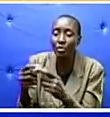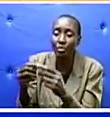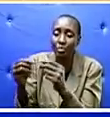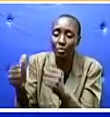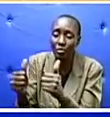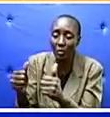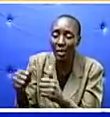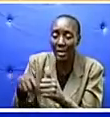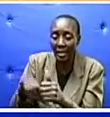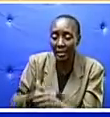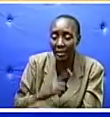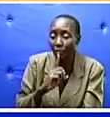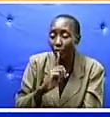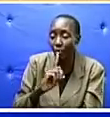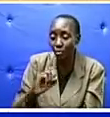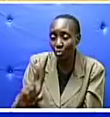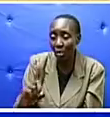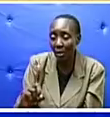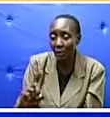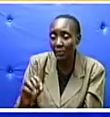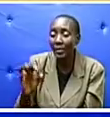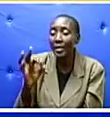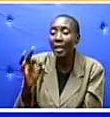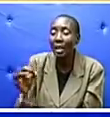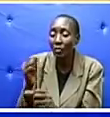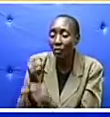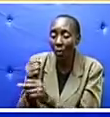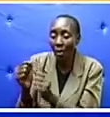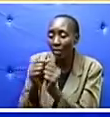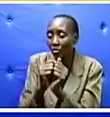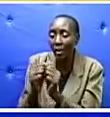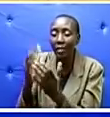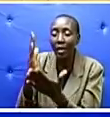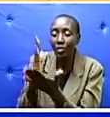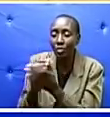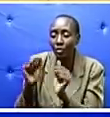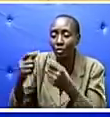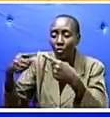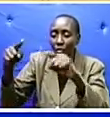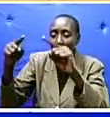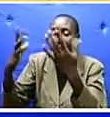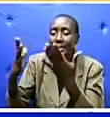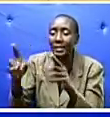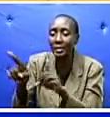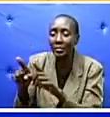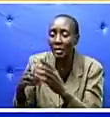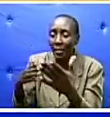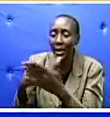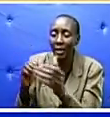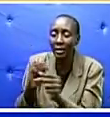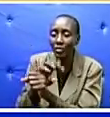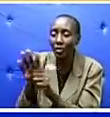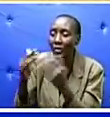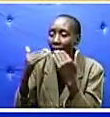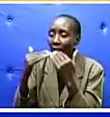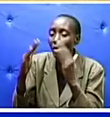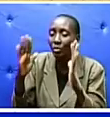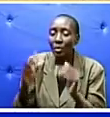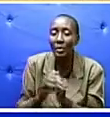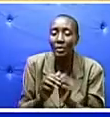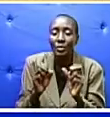sure when we put our hands together, sure we'll conquer COVID-19. Thank you so much. Okay, and thank